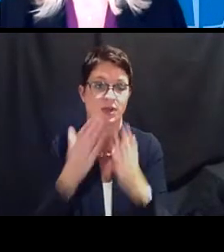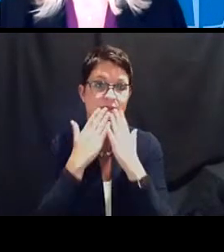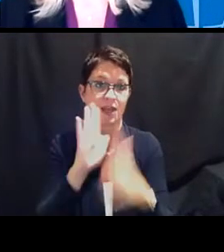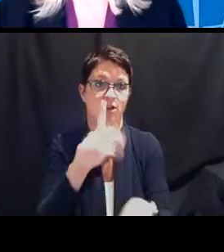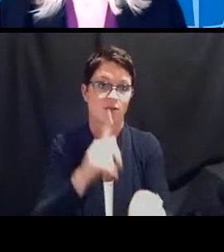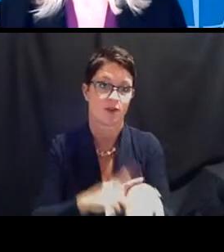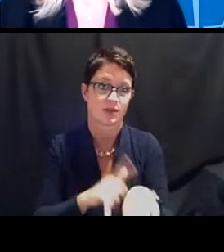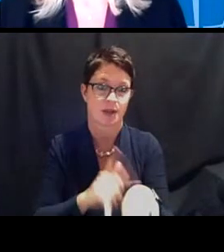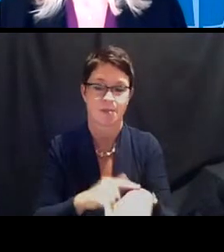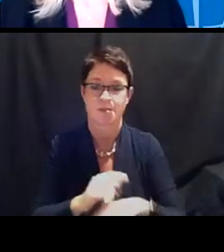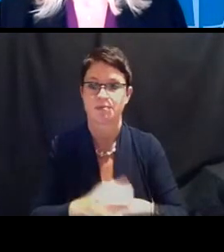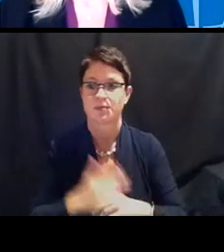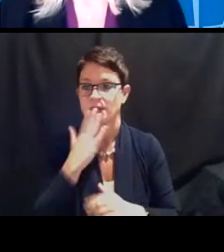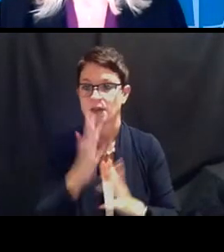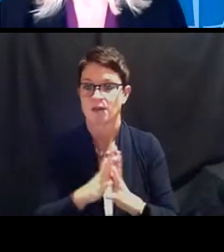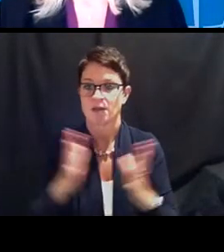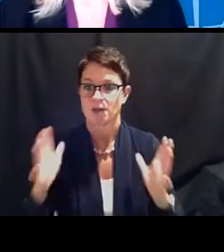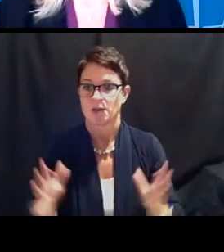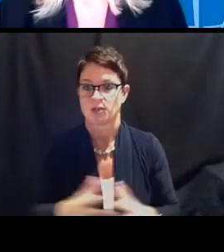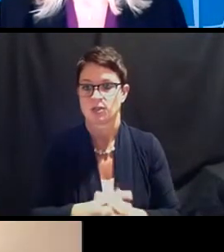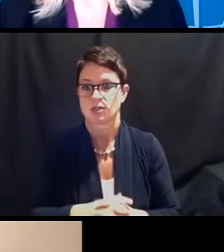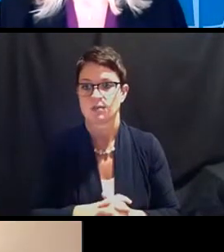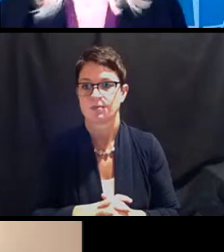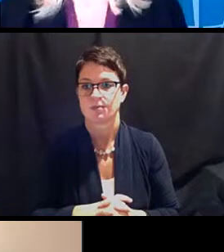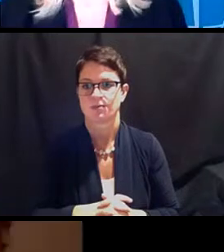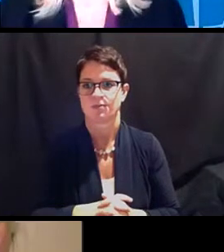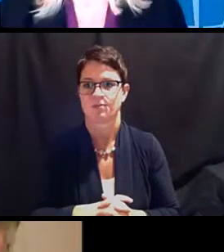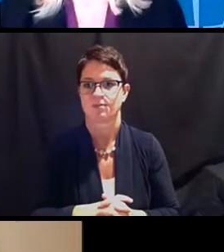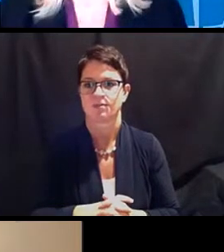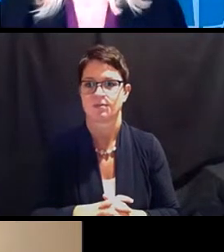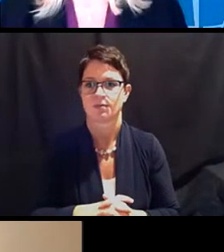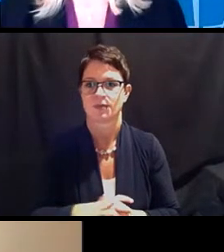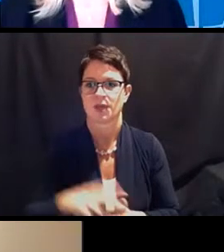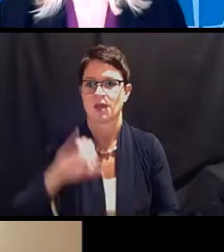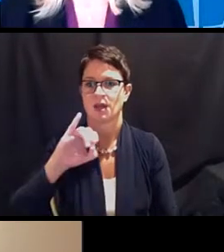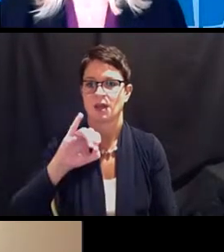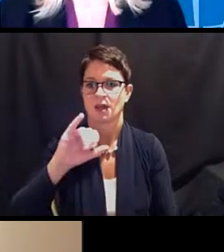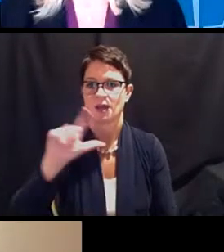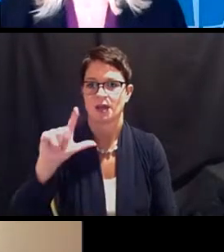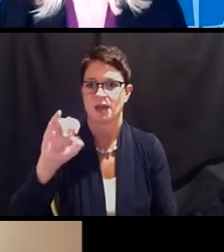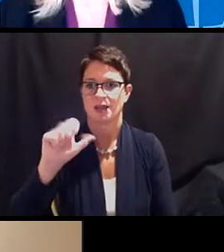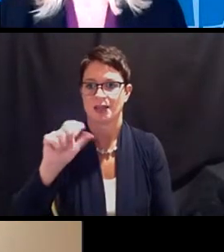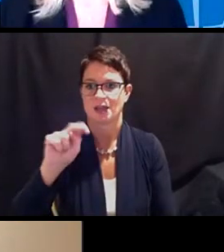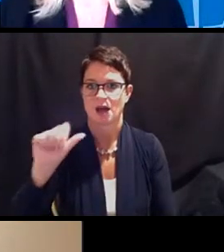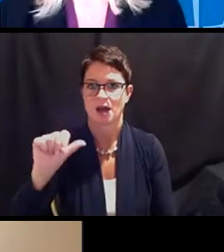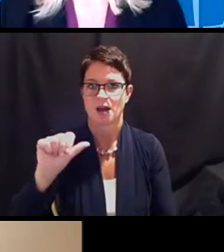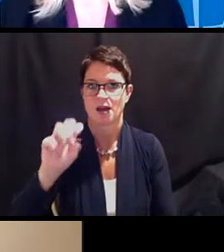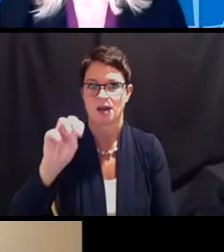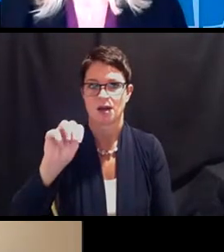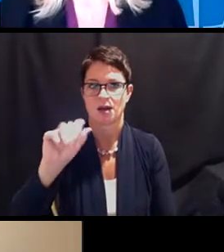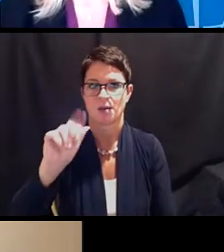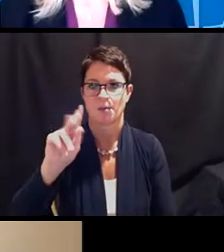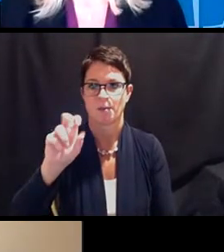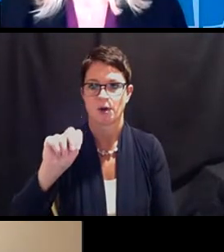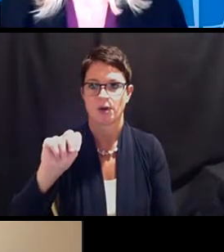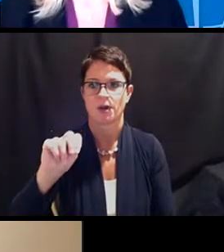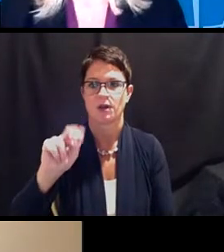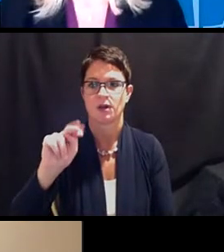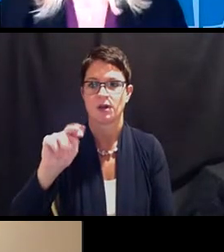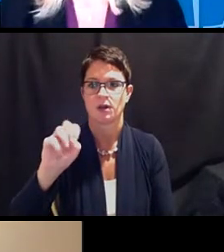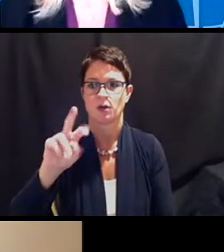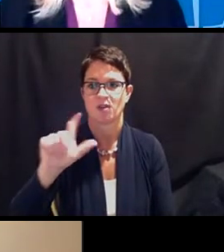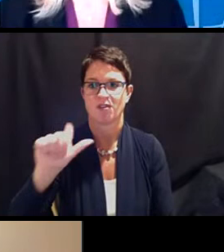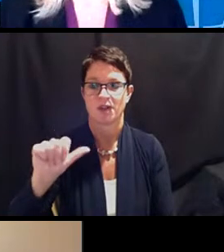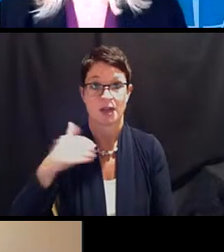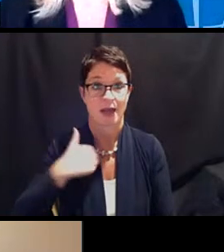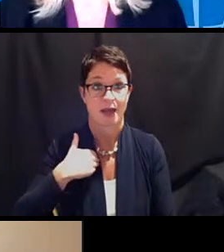time. Thank you very much, Patricia. Do we have Ileana Martinovera?